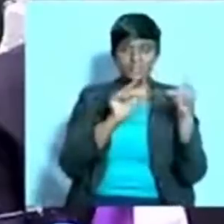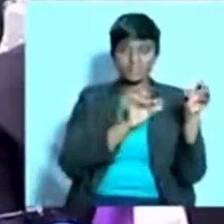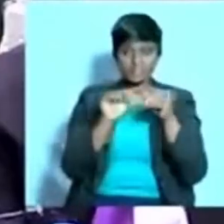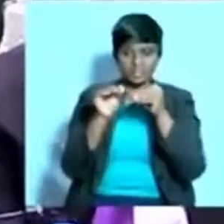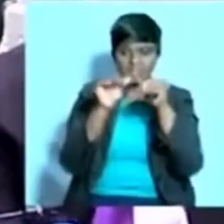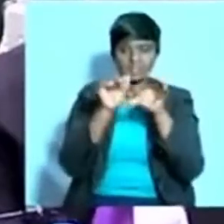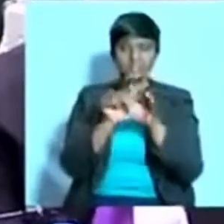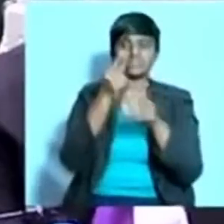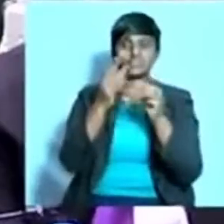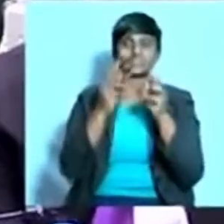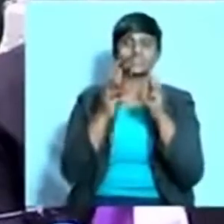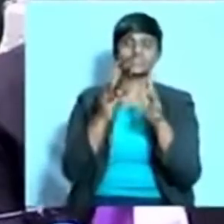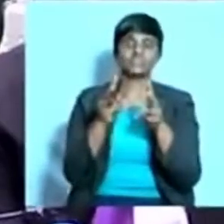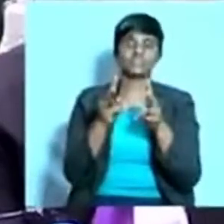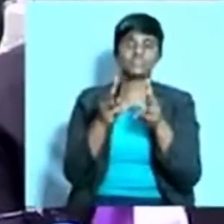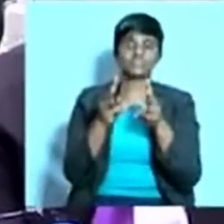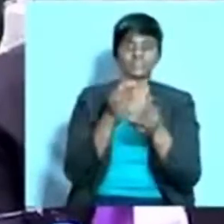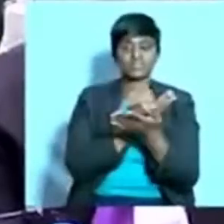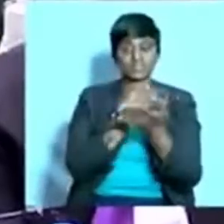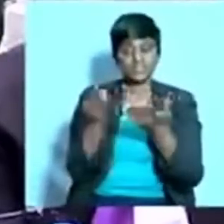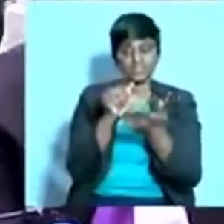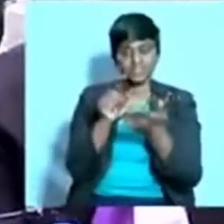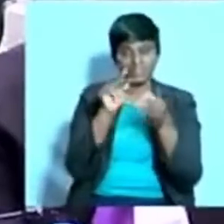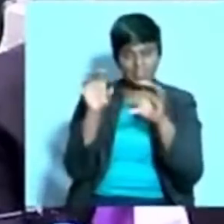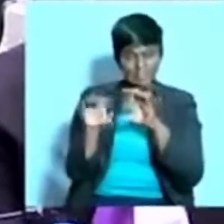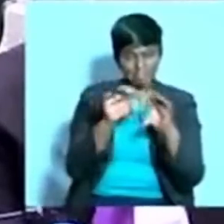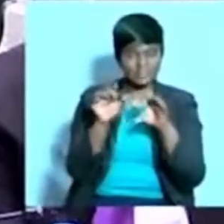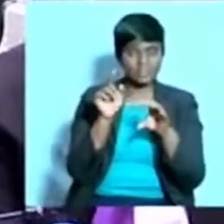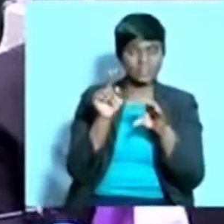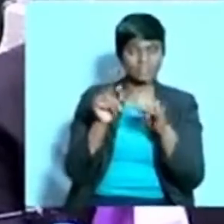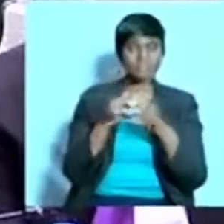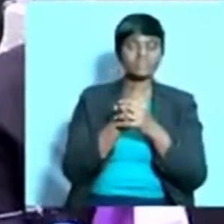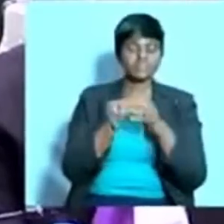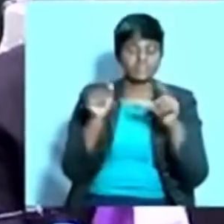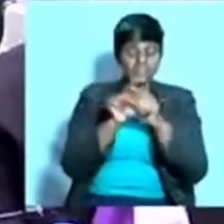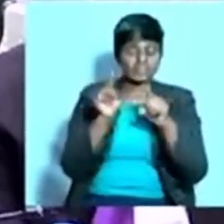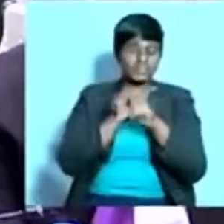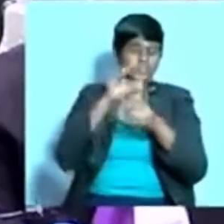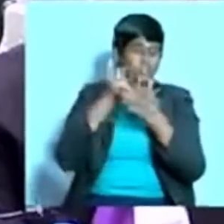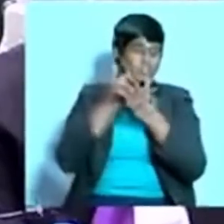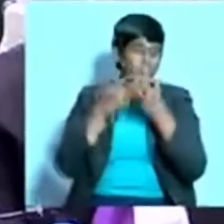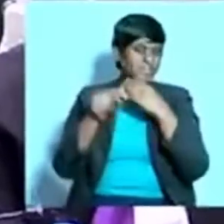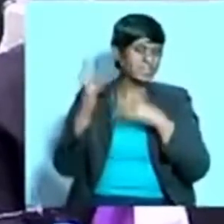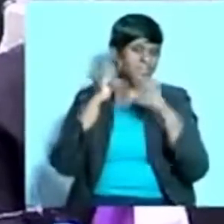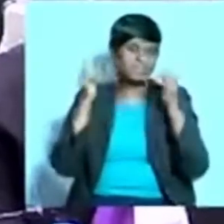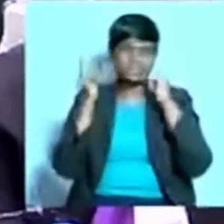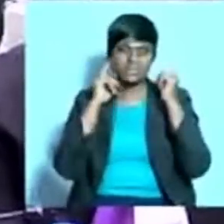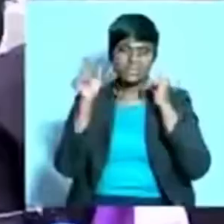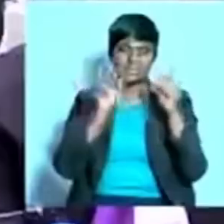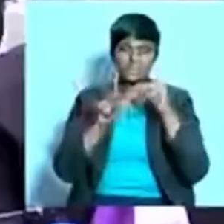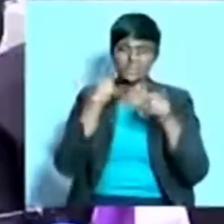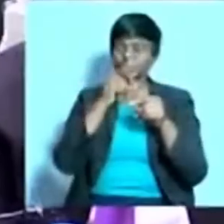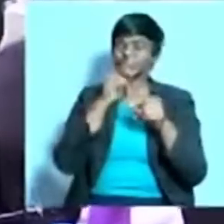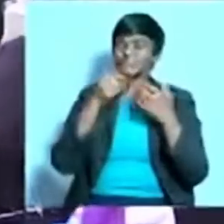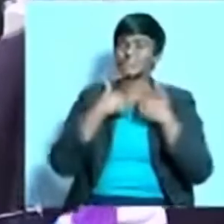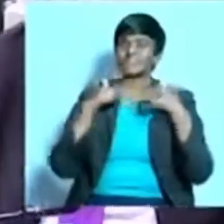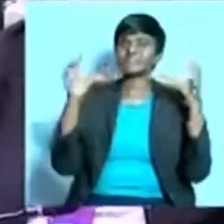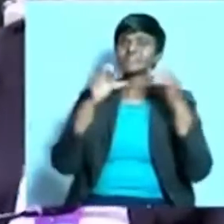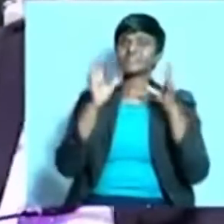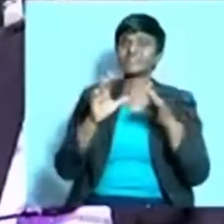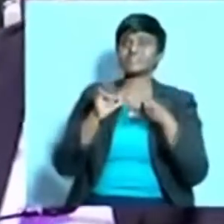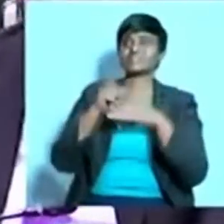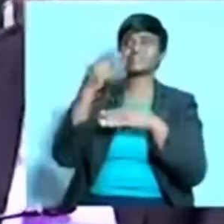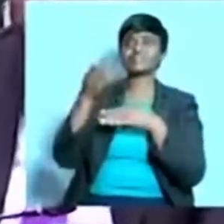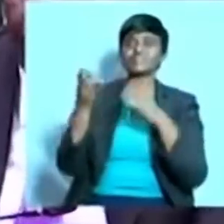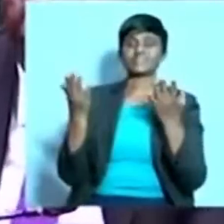accord. Failure to do that, to listen to people who don't even have a counselor